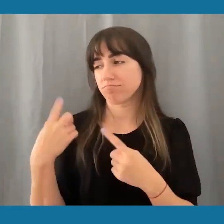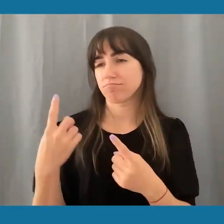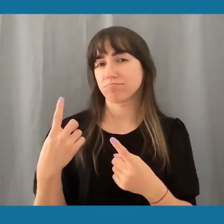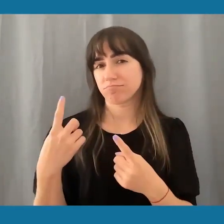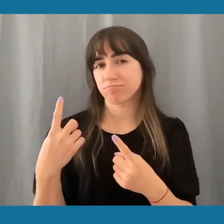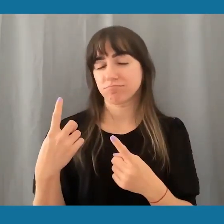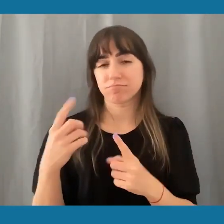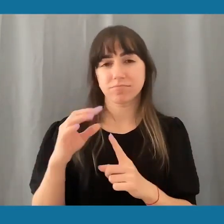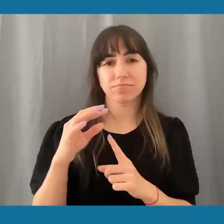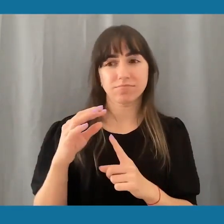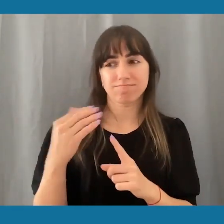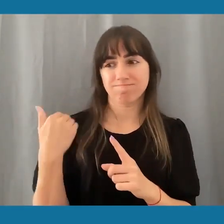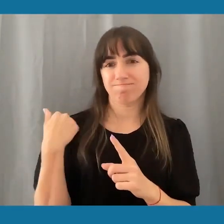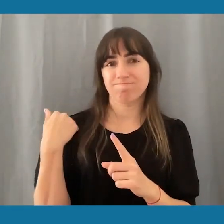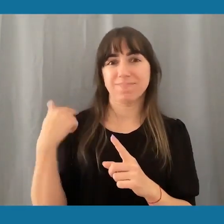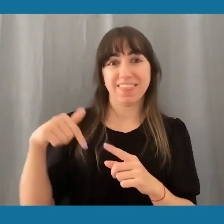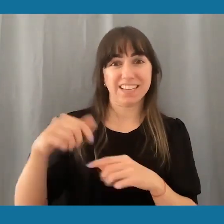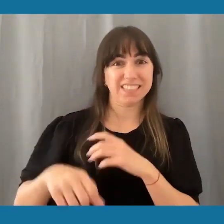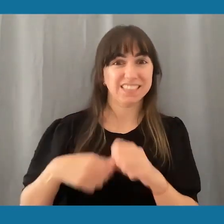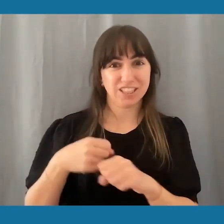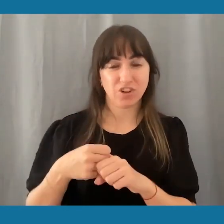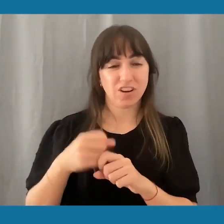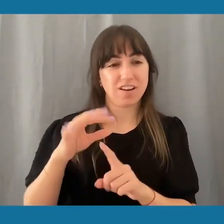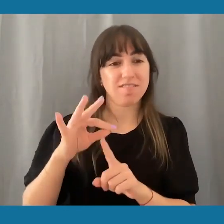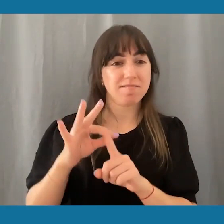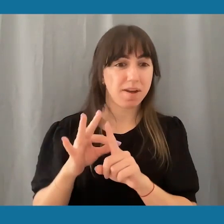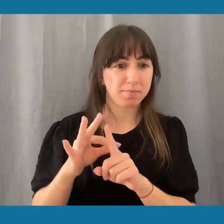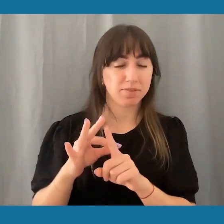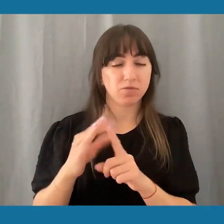this year alone, in the last 9 months, we've had